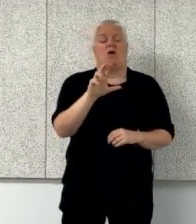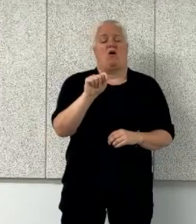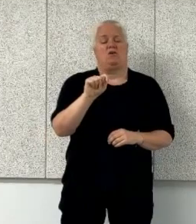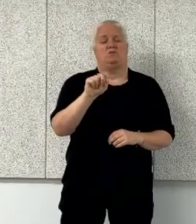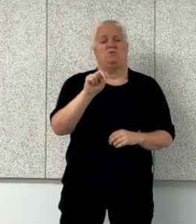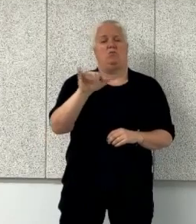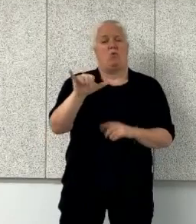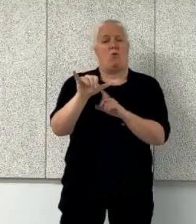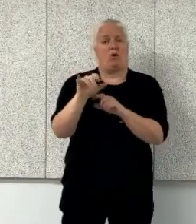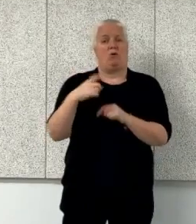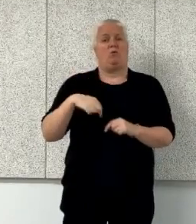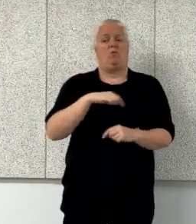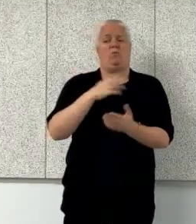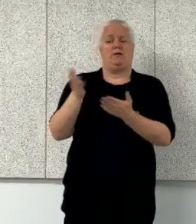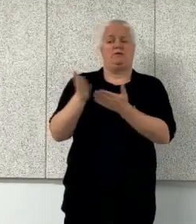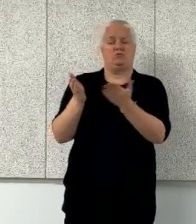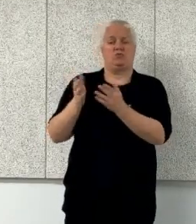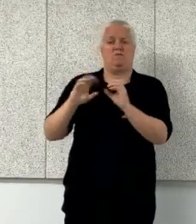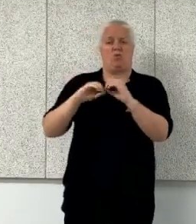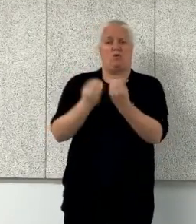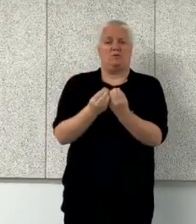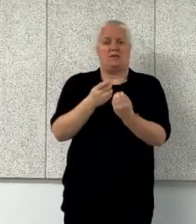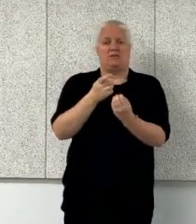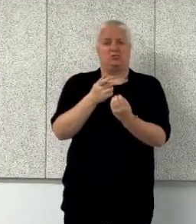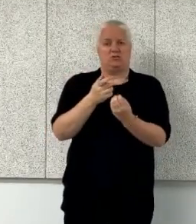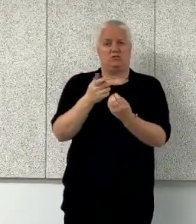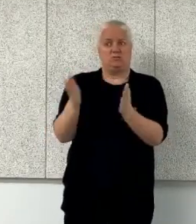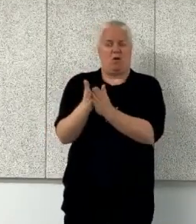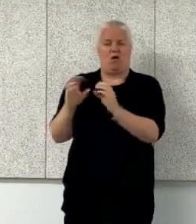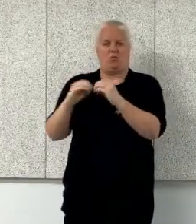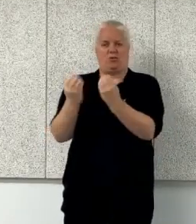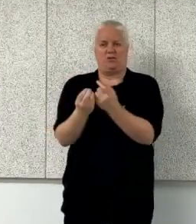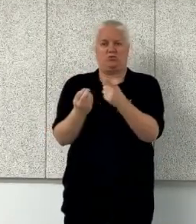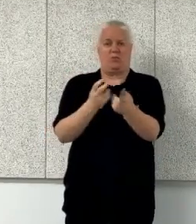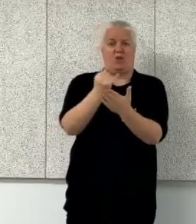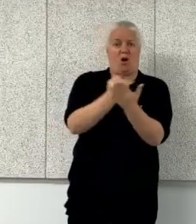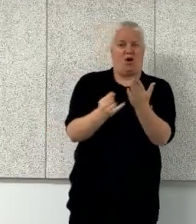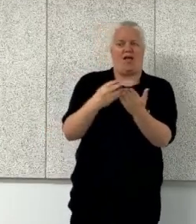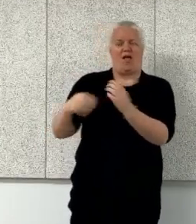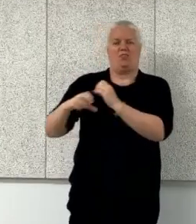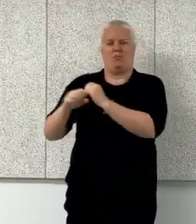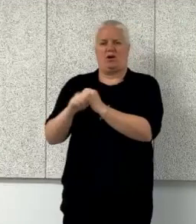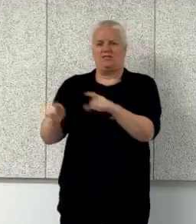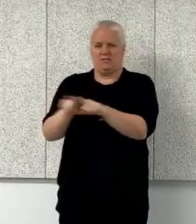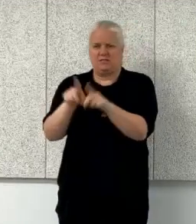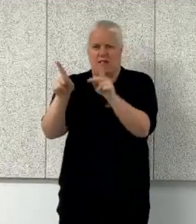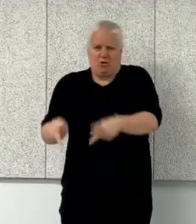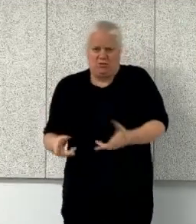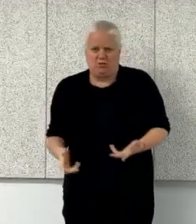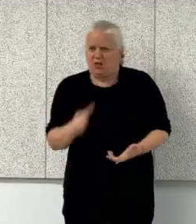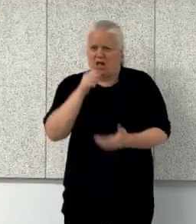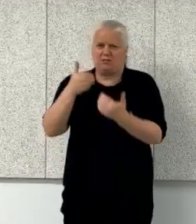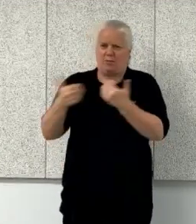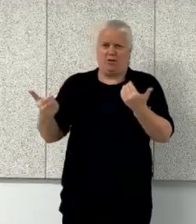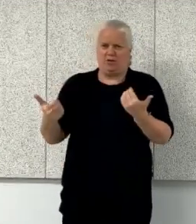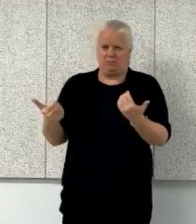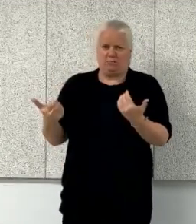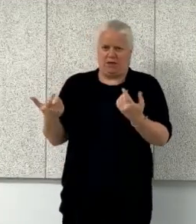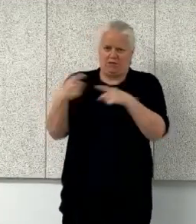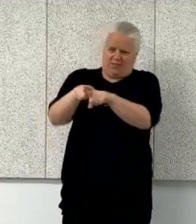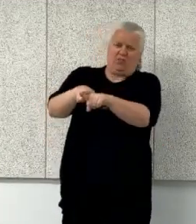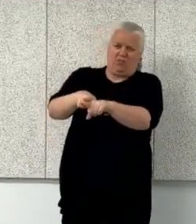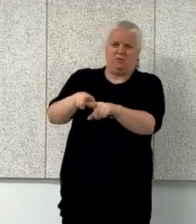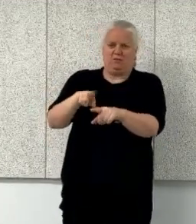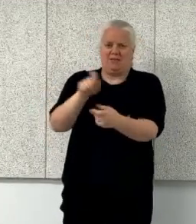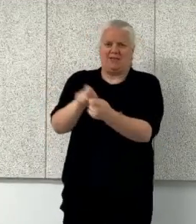are not siloed because they're the same person. Yeah, correct. that's very, I've worked in that organization, and many, many people that I work with at Art New York